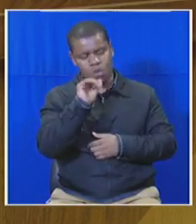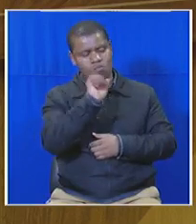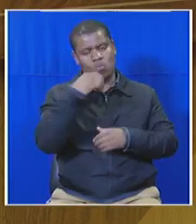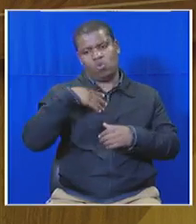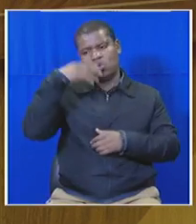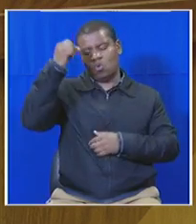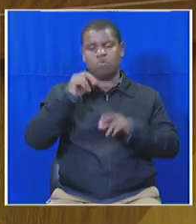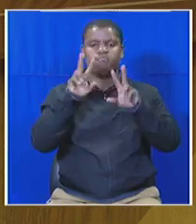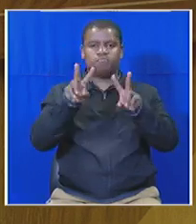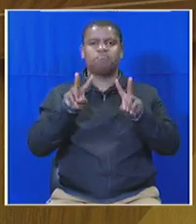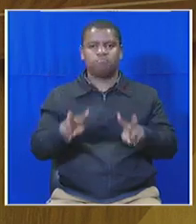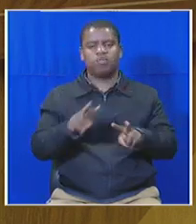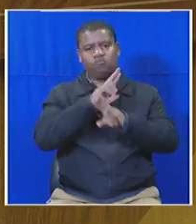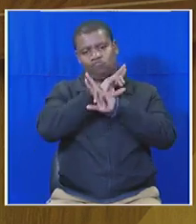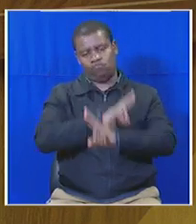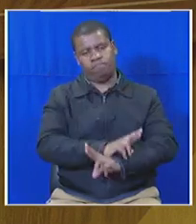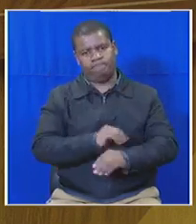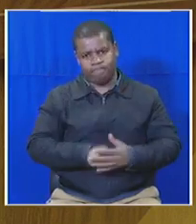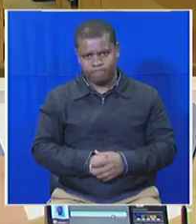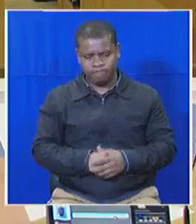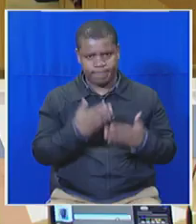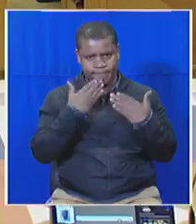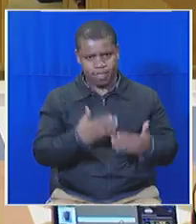rest in peace. I thank you.